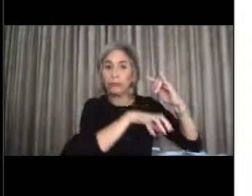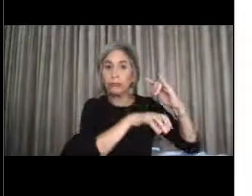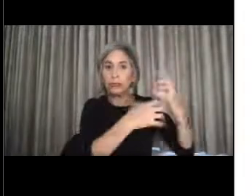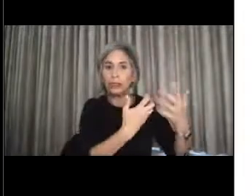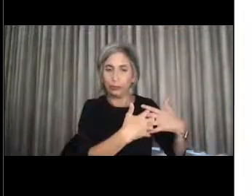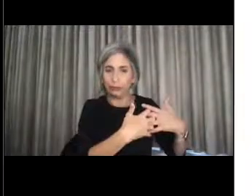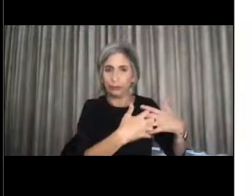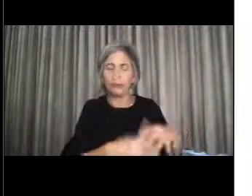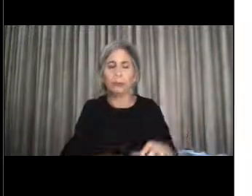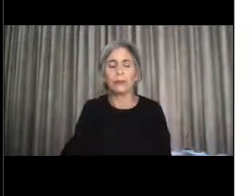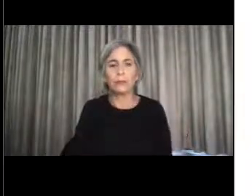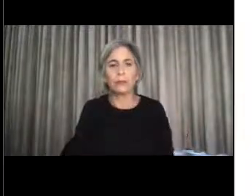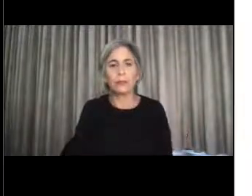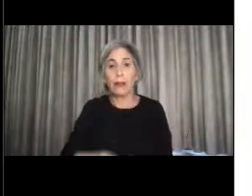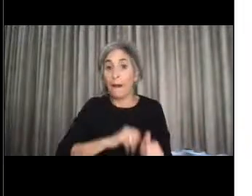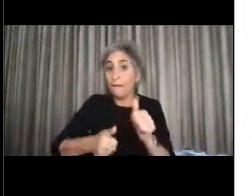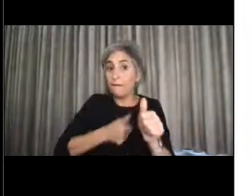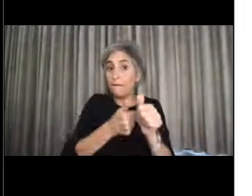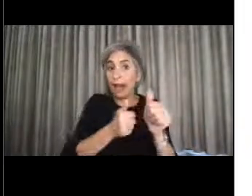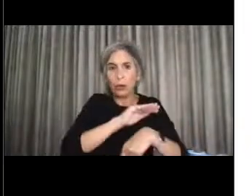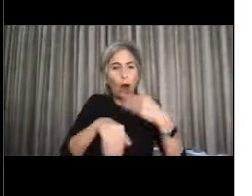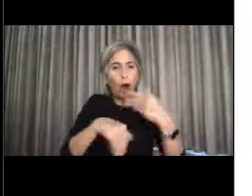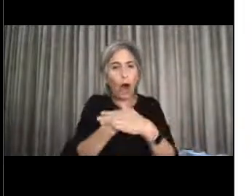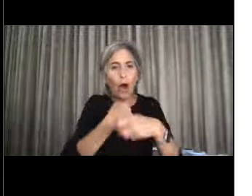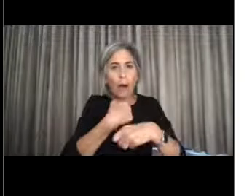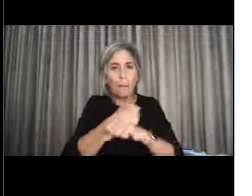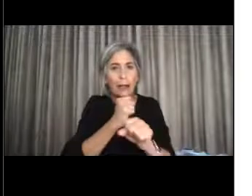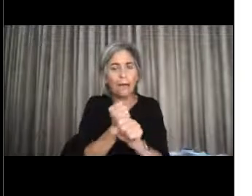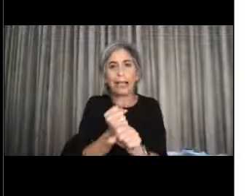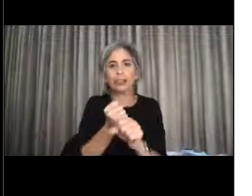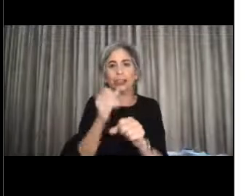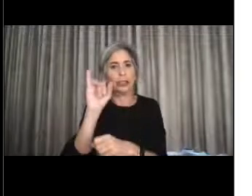Follow all manufacturer instructions.